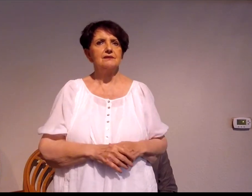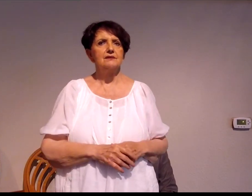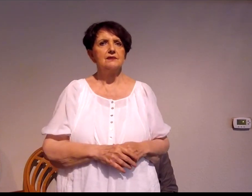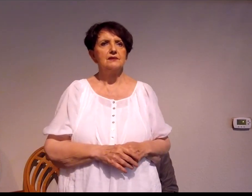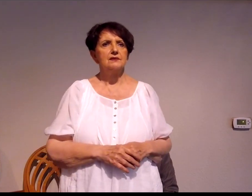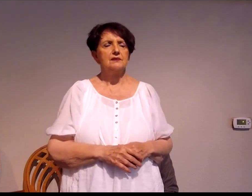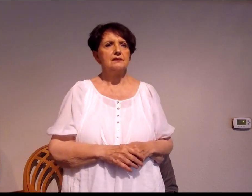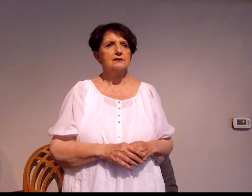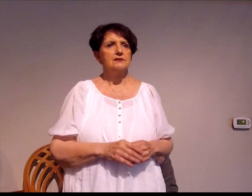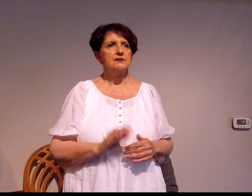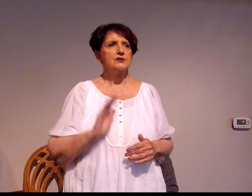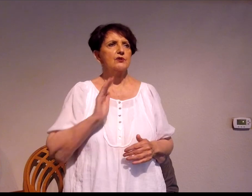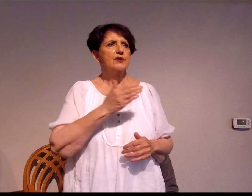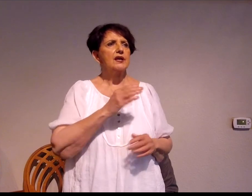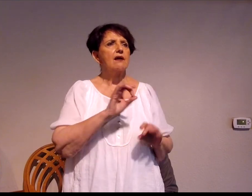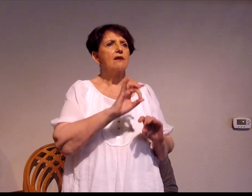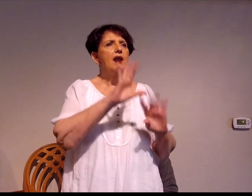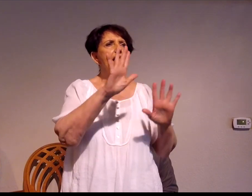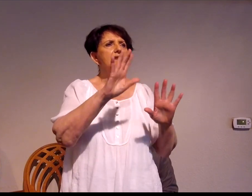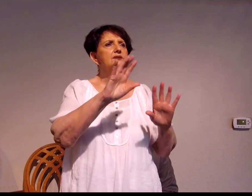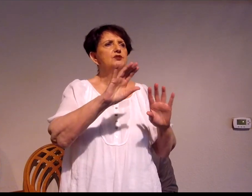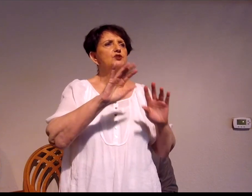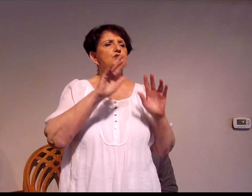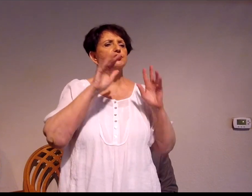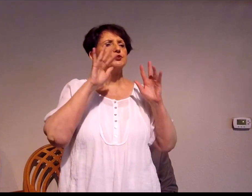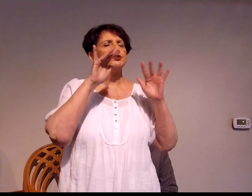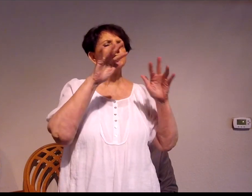So that our light shines brightly.